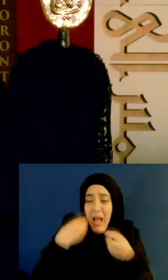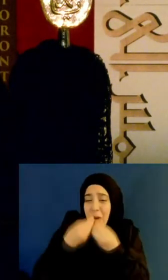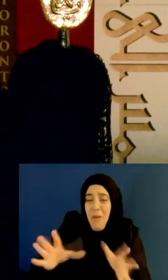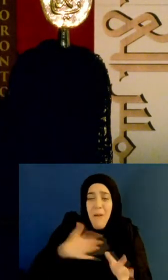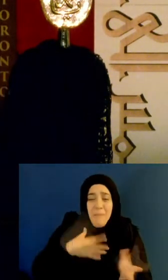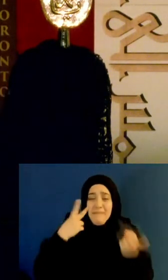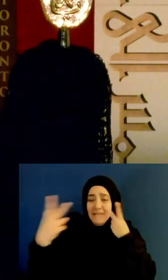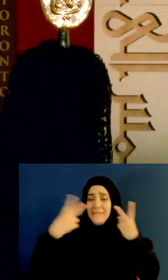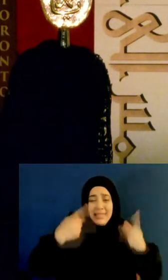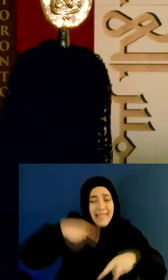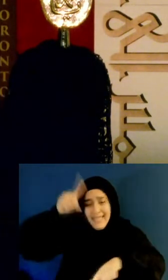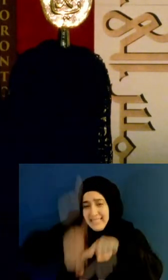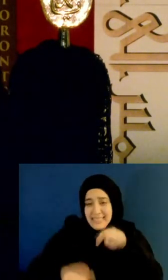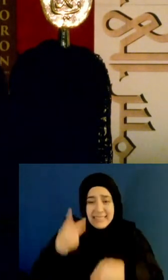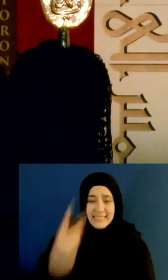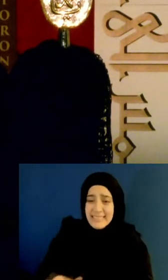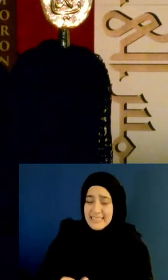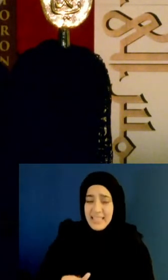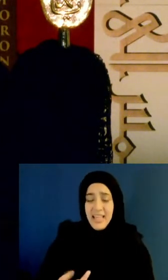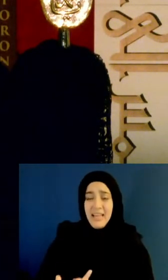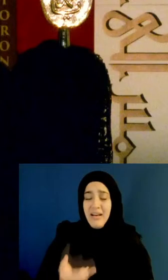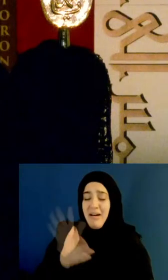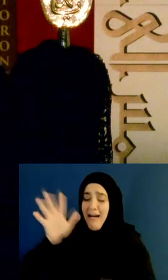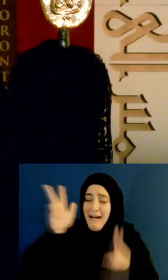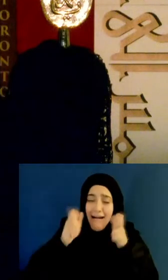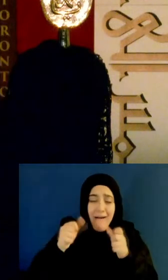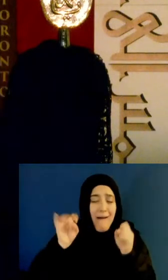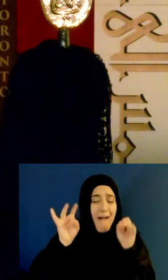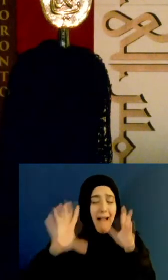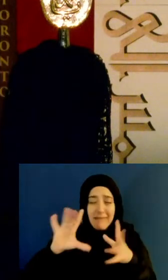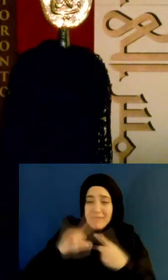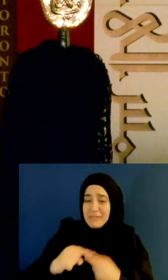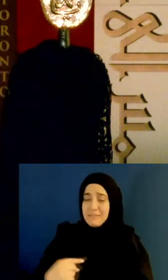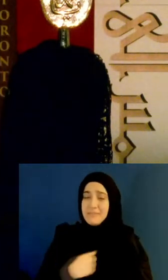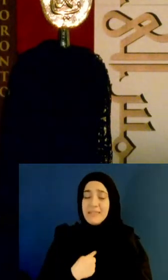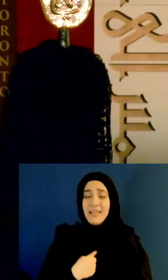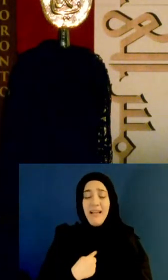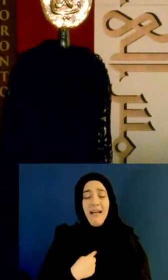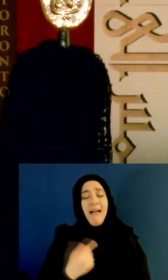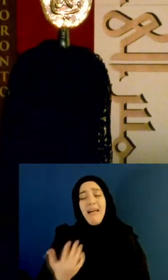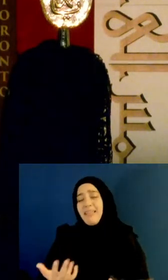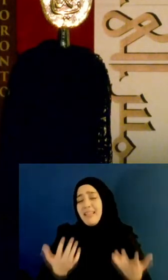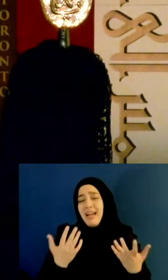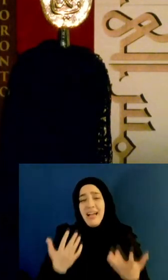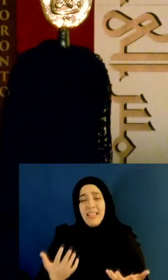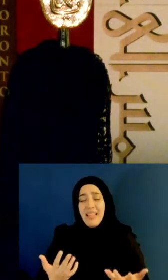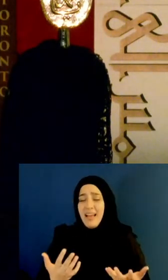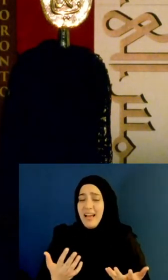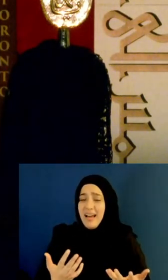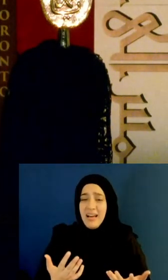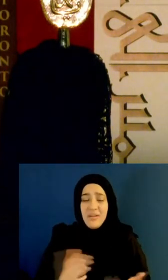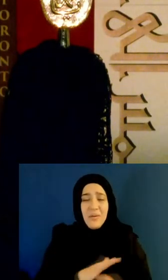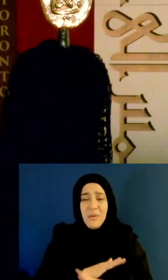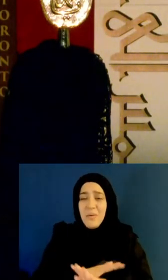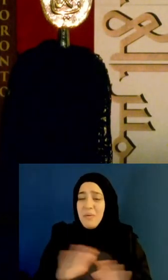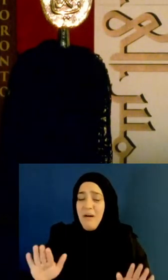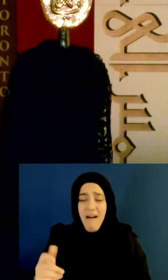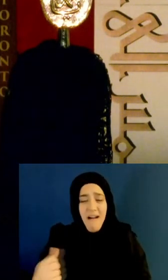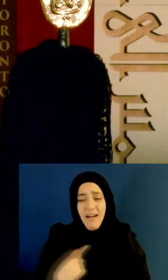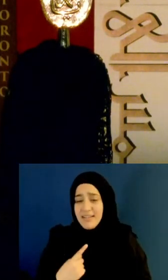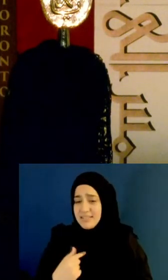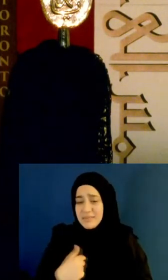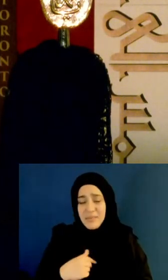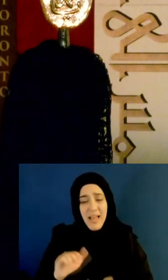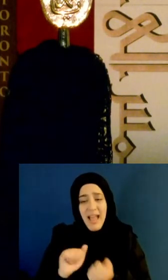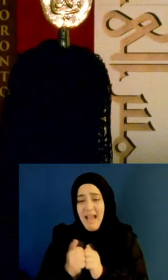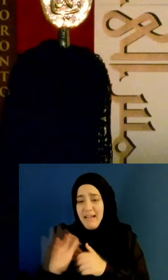Awa Imama, Allah, Allah. Eva, don't ask me how Imam al-Hussein reached at